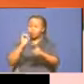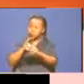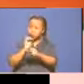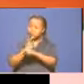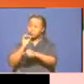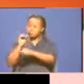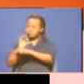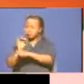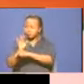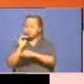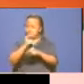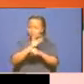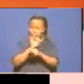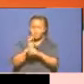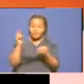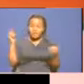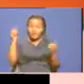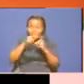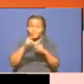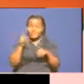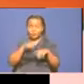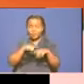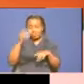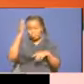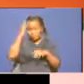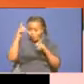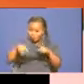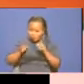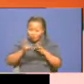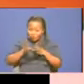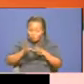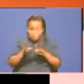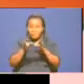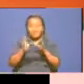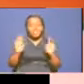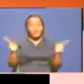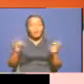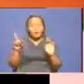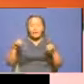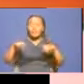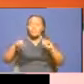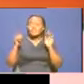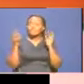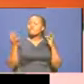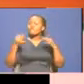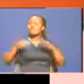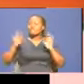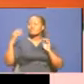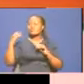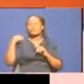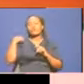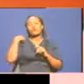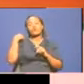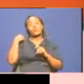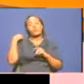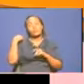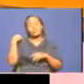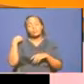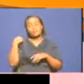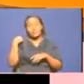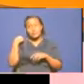that the donor has not been coerced mm-hmm. or the donor is giving it out of his own free will. Free will. Yes. And that's very important.